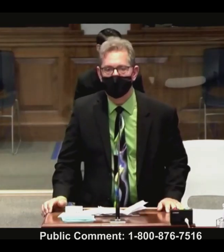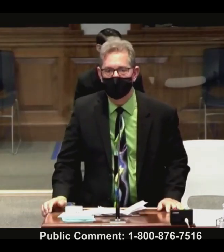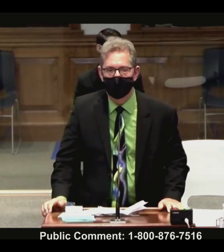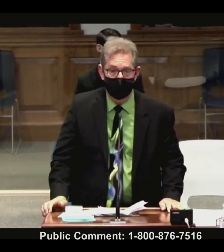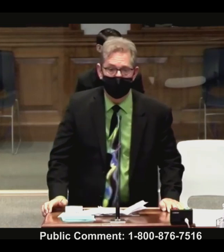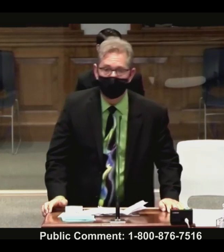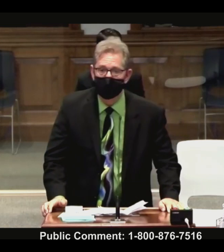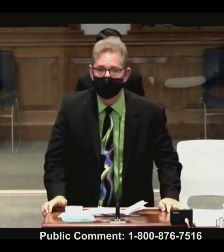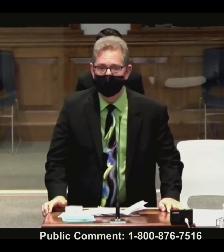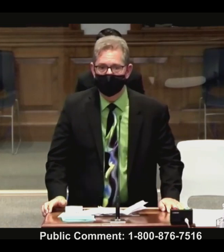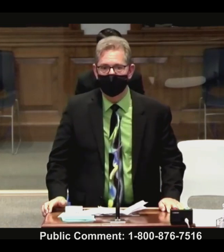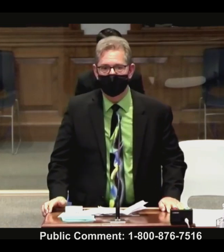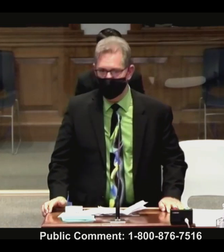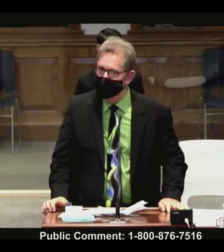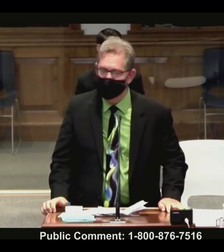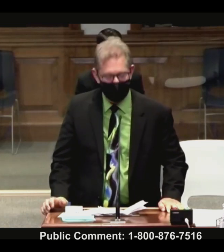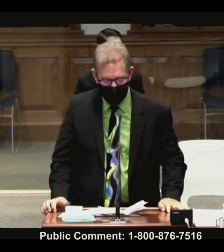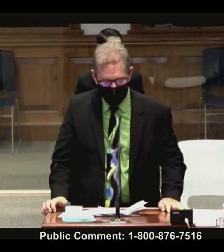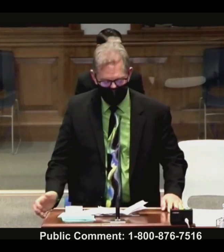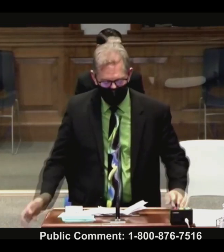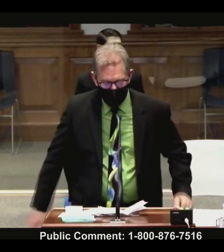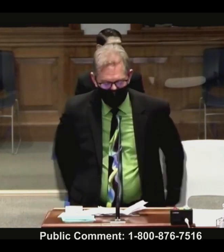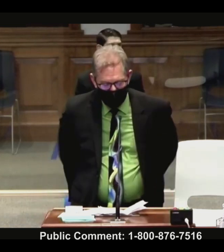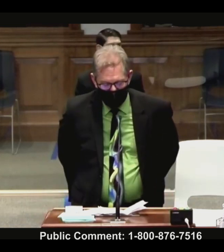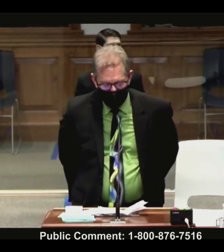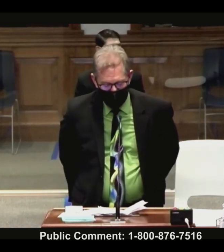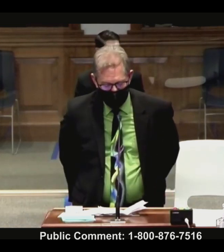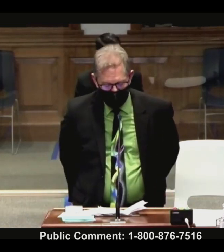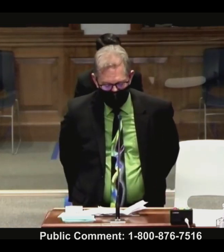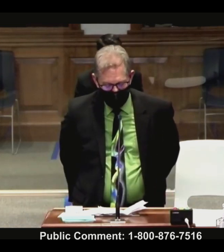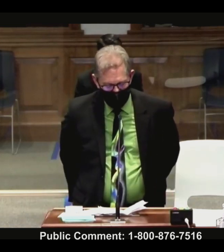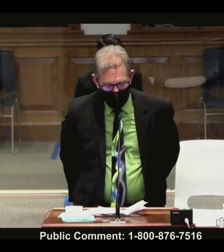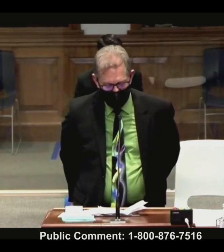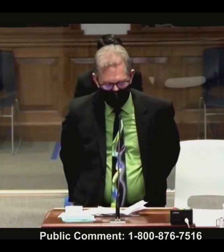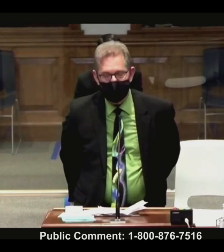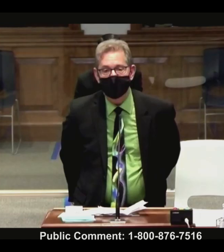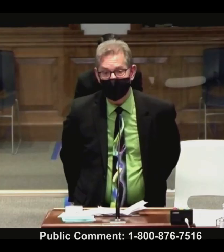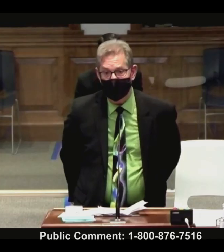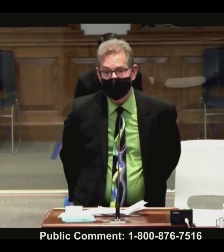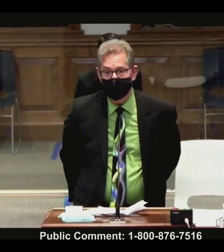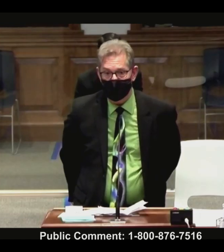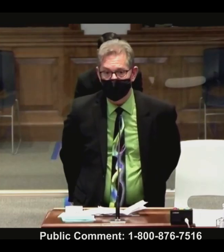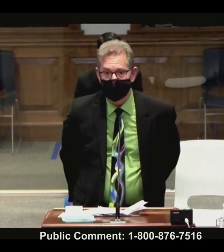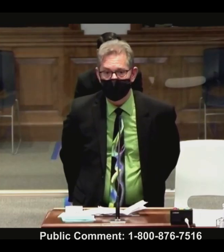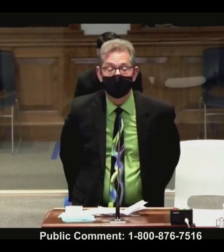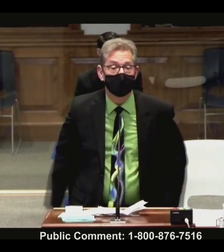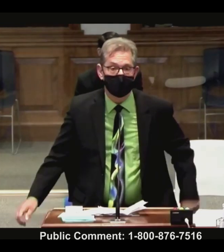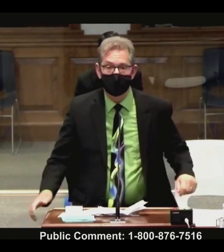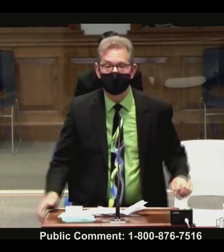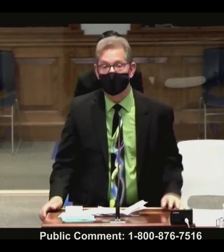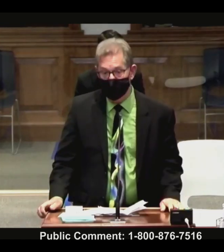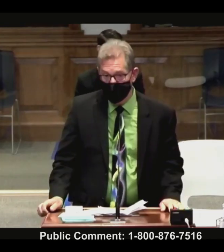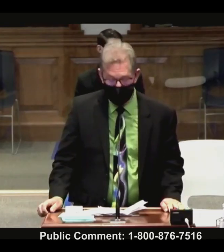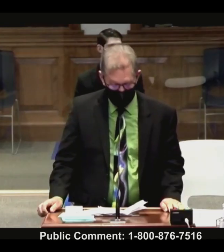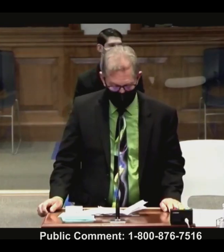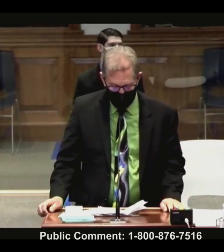the opportunity to do so, and I felt like this is my last chance. So first I want to recognize my dad, Louis Lee Phillips, and my mother, Georgia